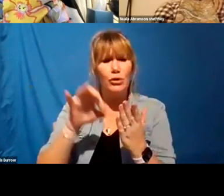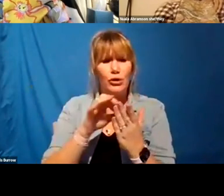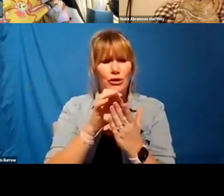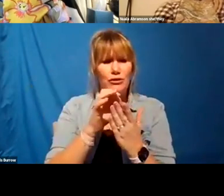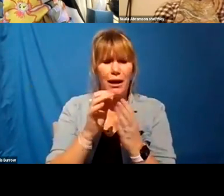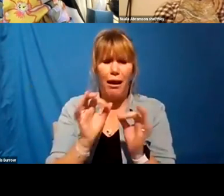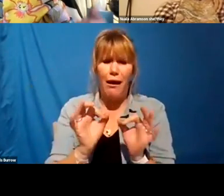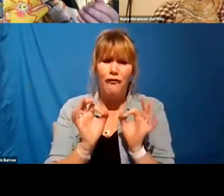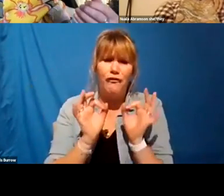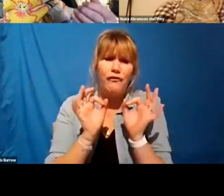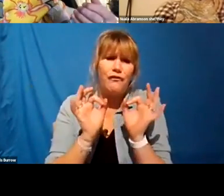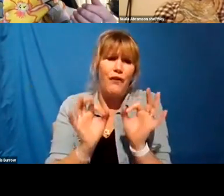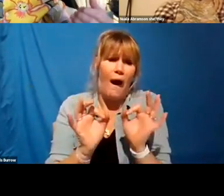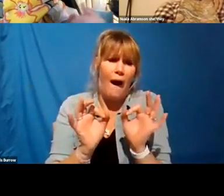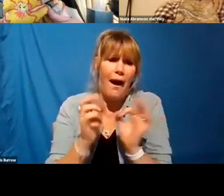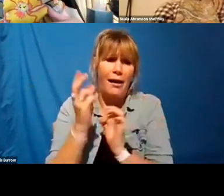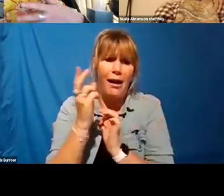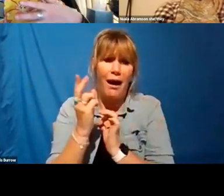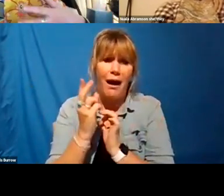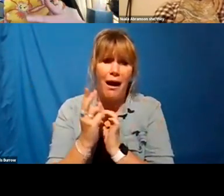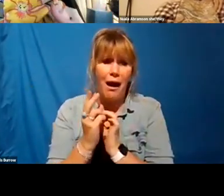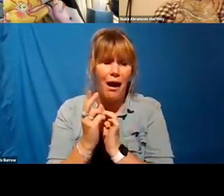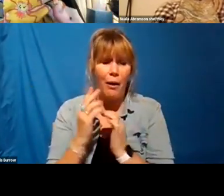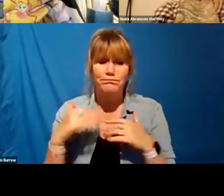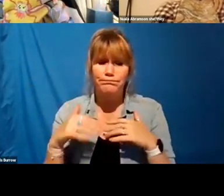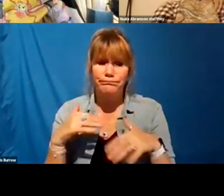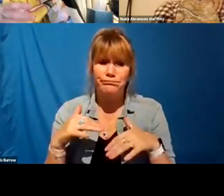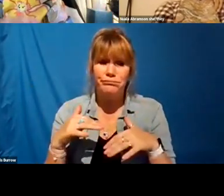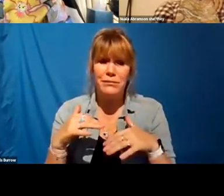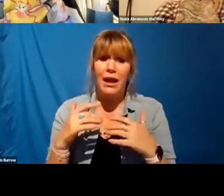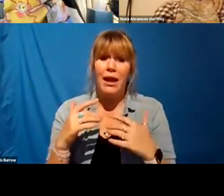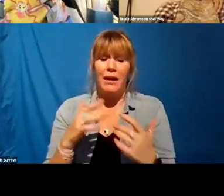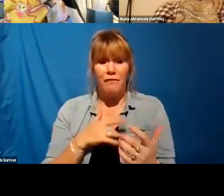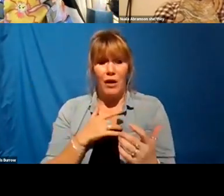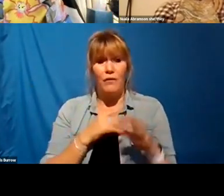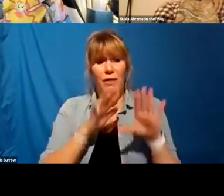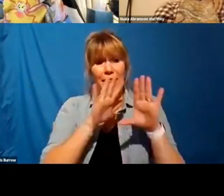form, but I think until this exhibition, it's